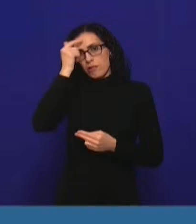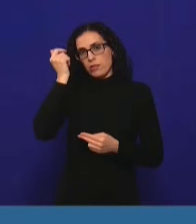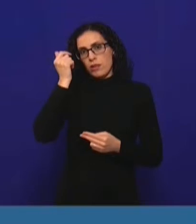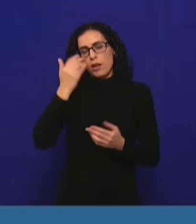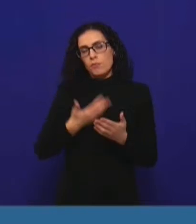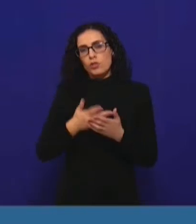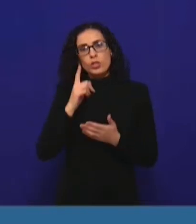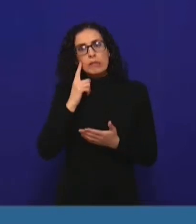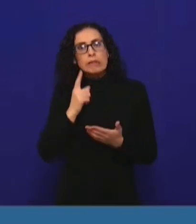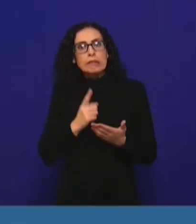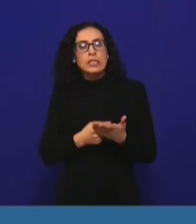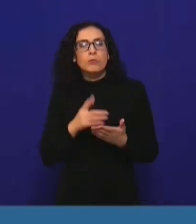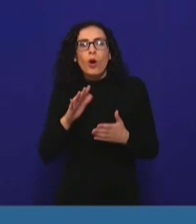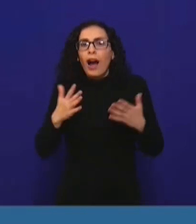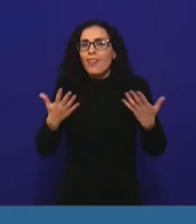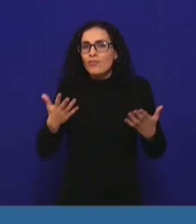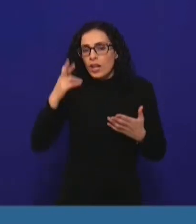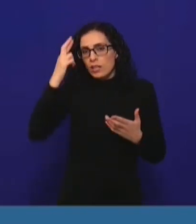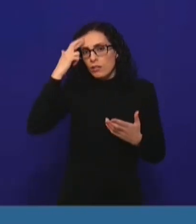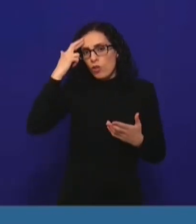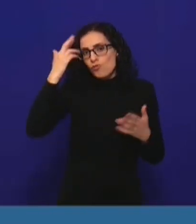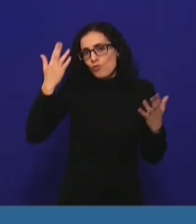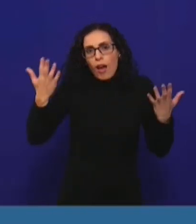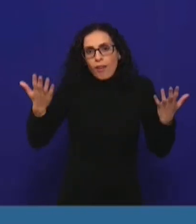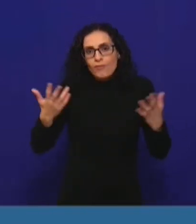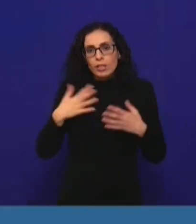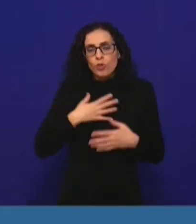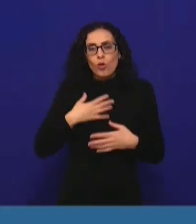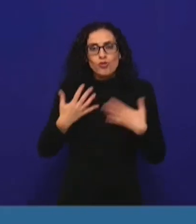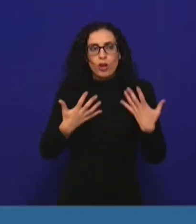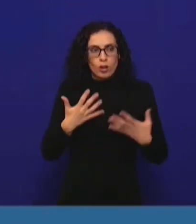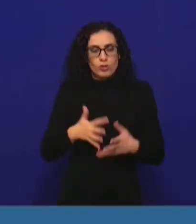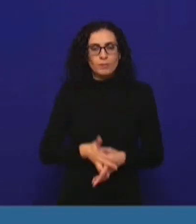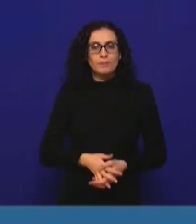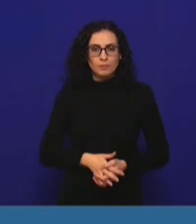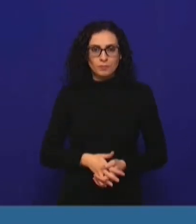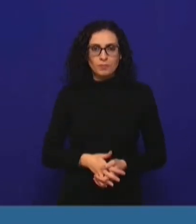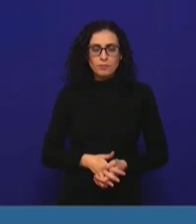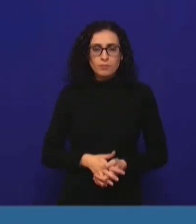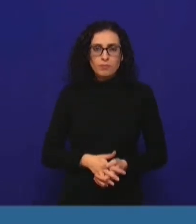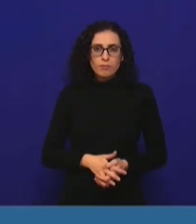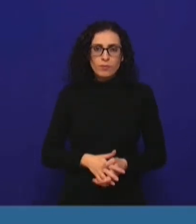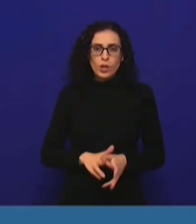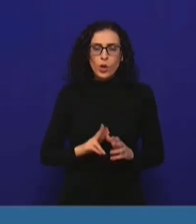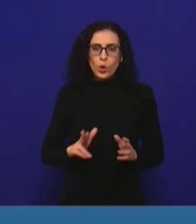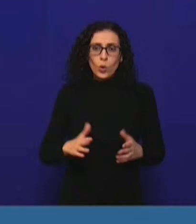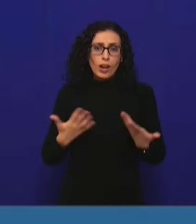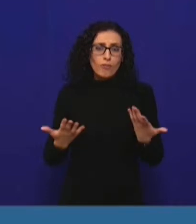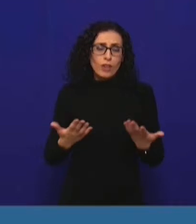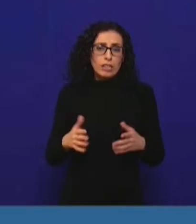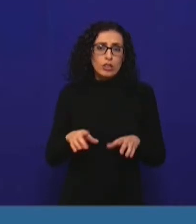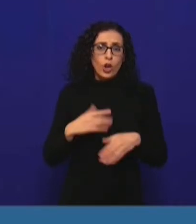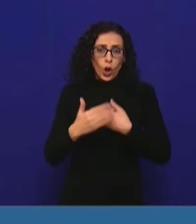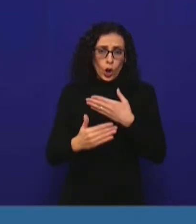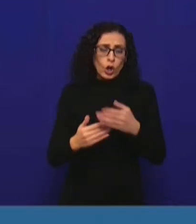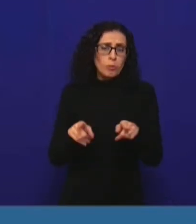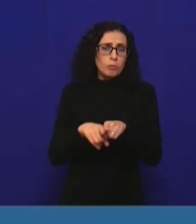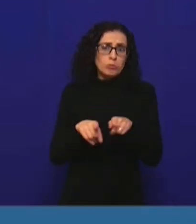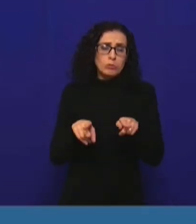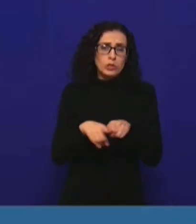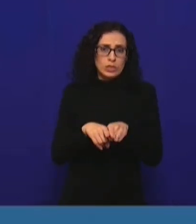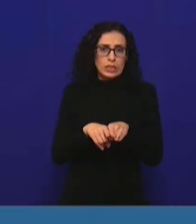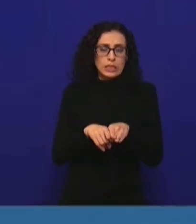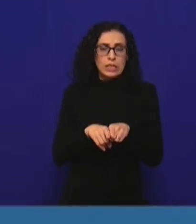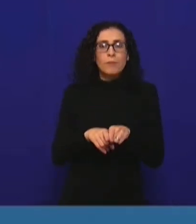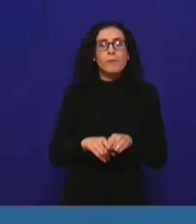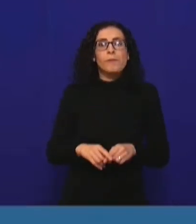x'inhu r-raġuni ta' dawk is-sintomi li jkollu dik il-persuna. U l-mezzi ta' prevenzjoni bħal medna anka waqt li għandna